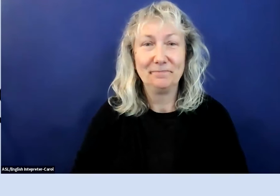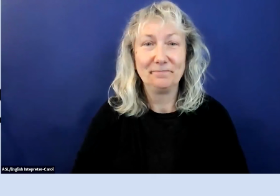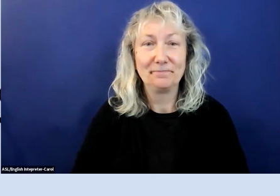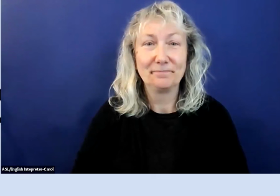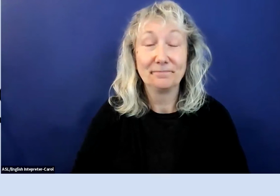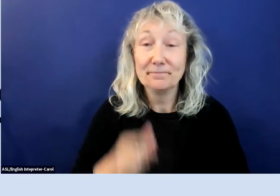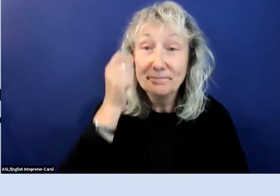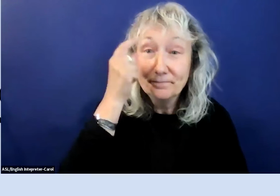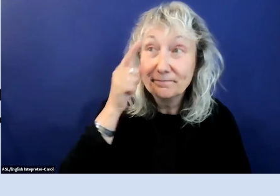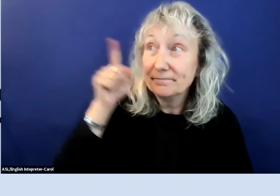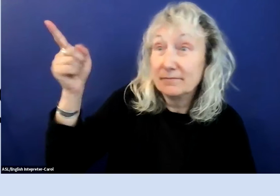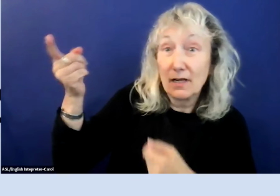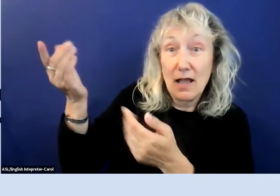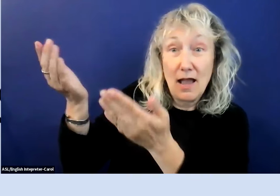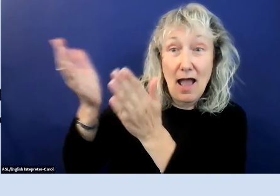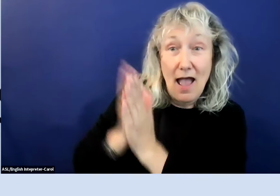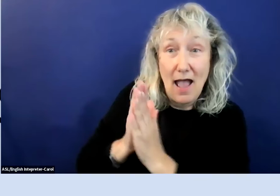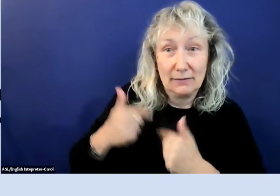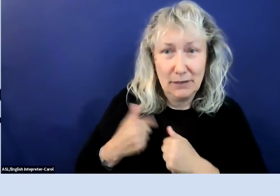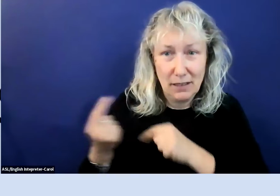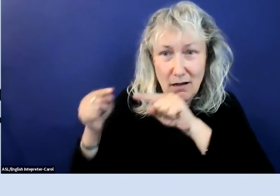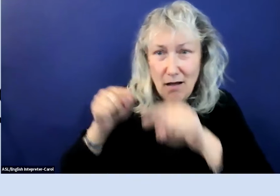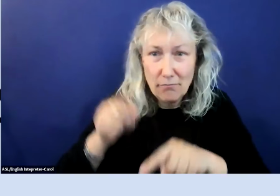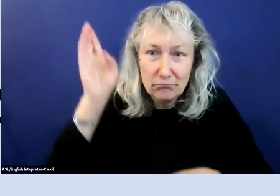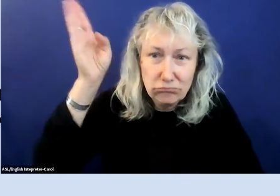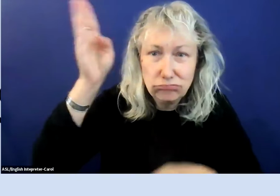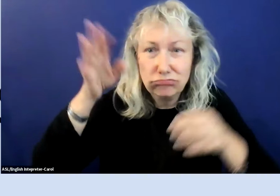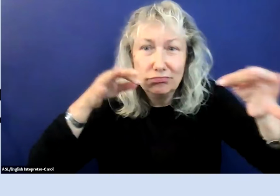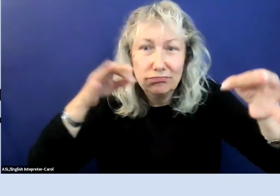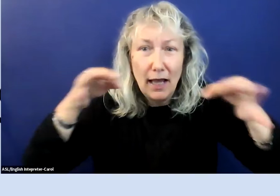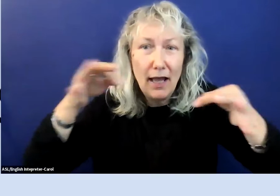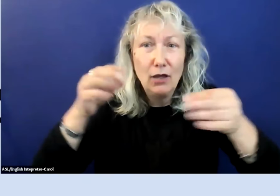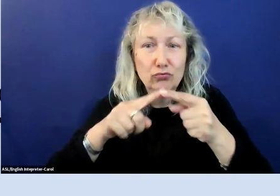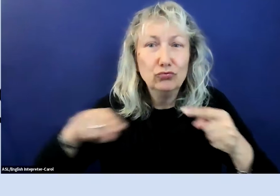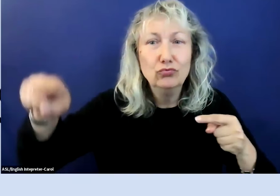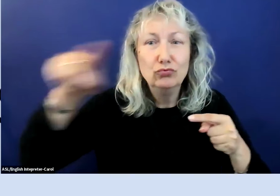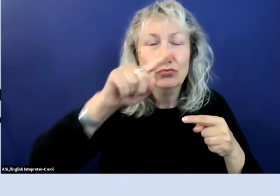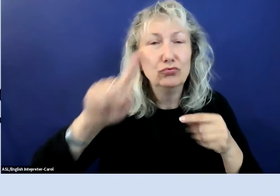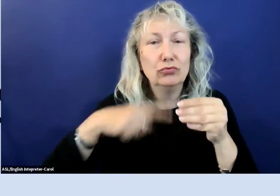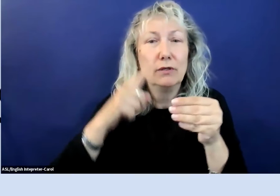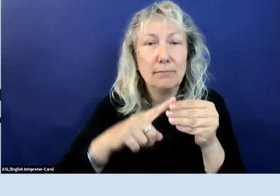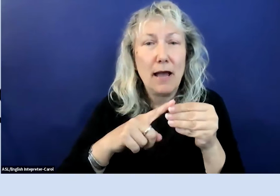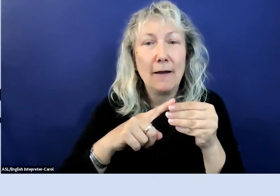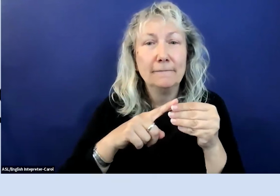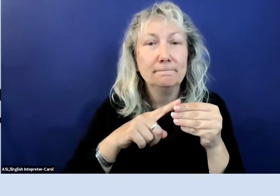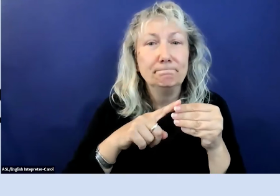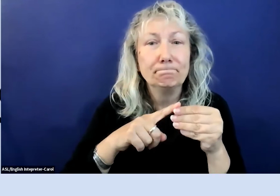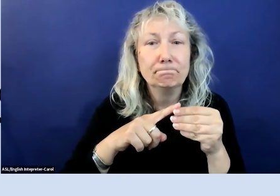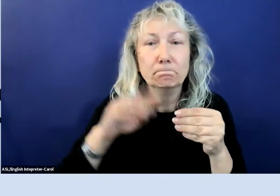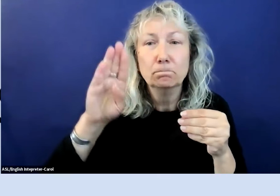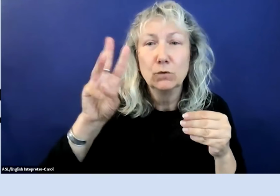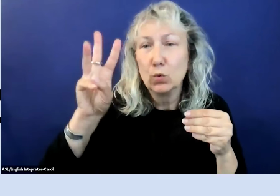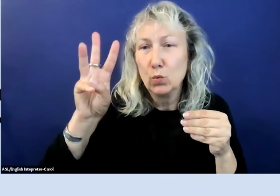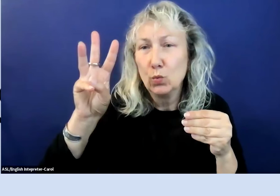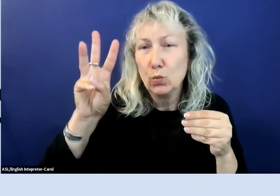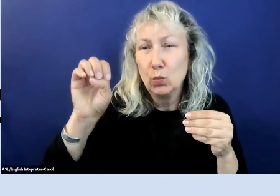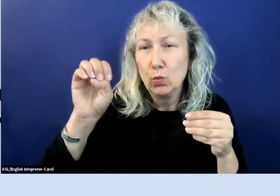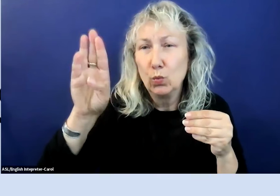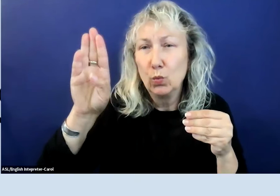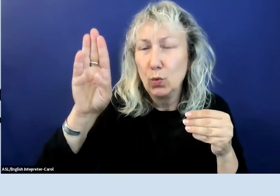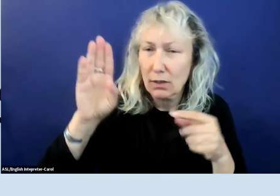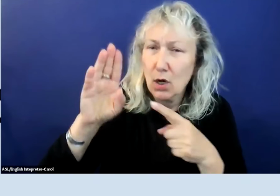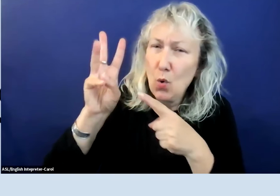I was asked to share about what we have with WEPI and also how we help